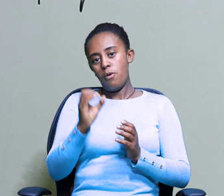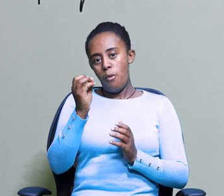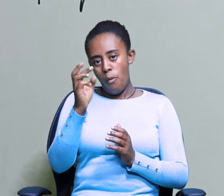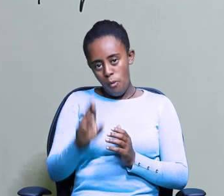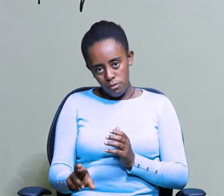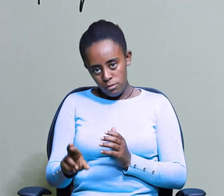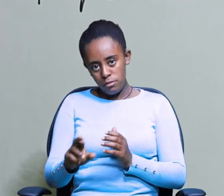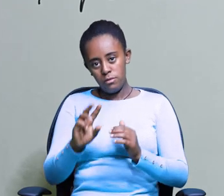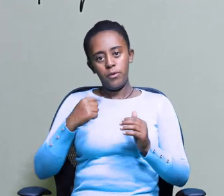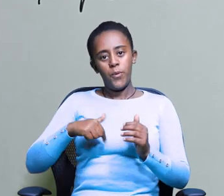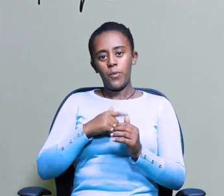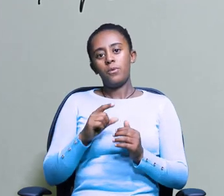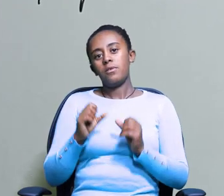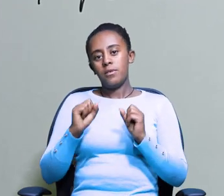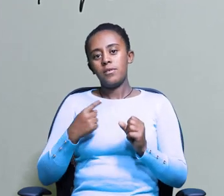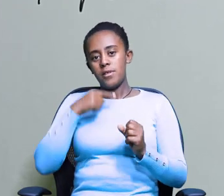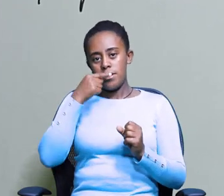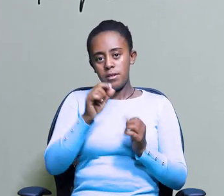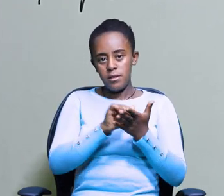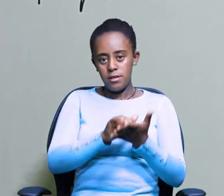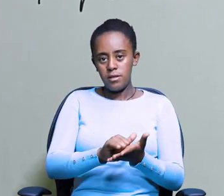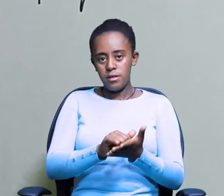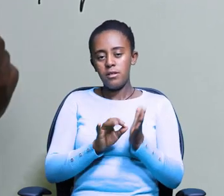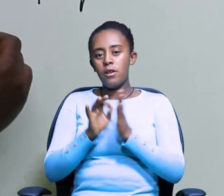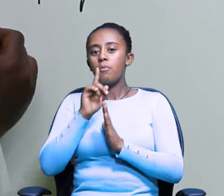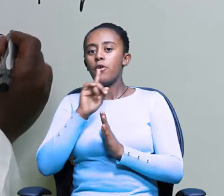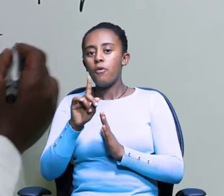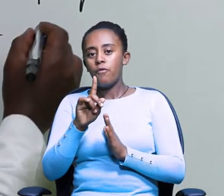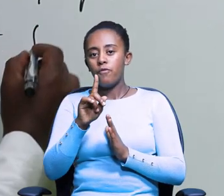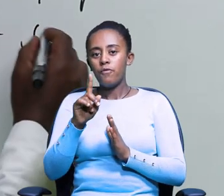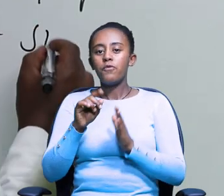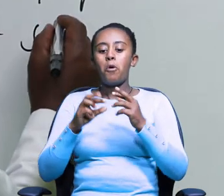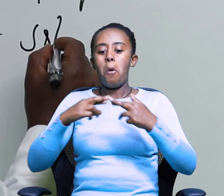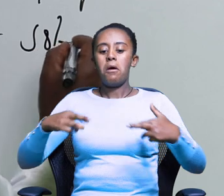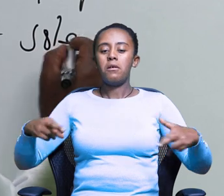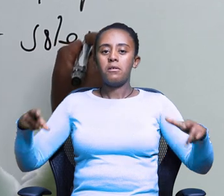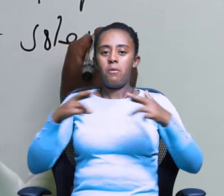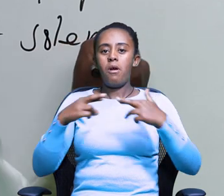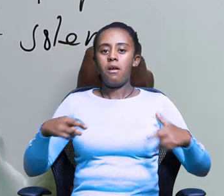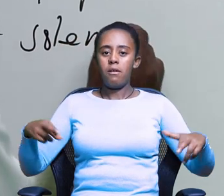or we can say that solenoid is the number of turns of the wire.